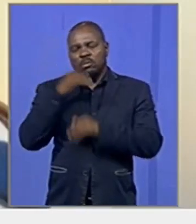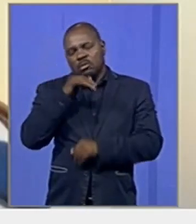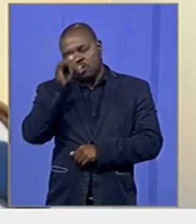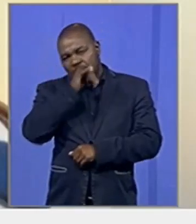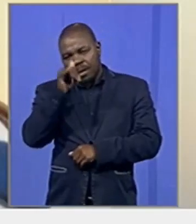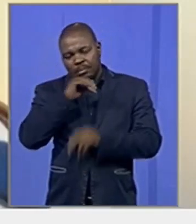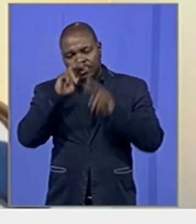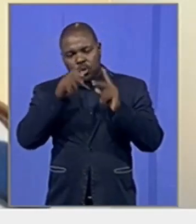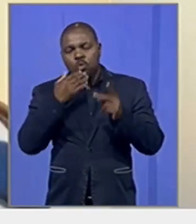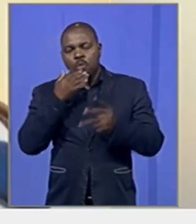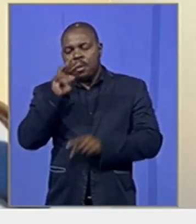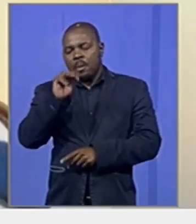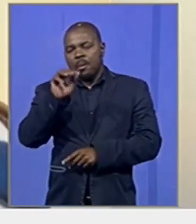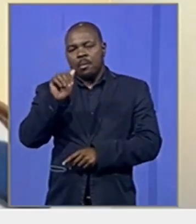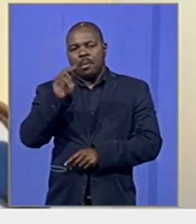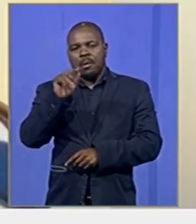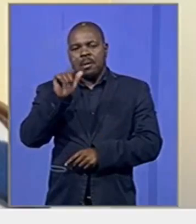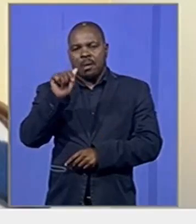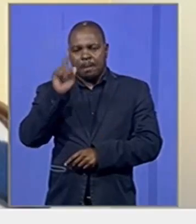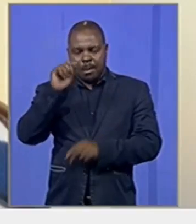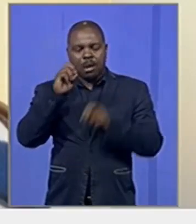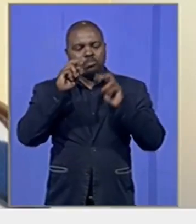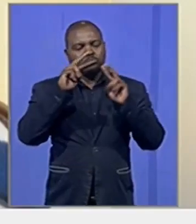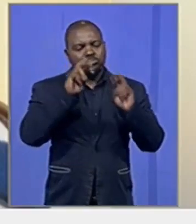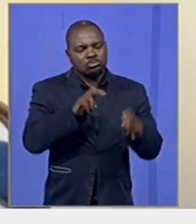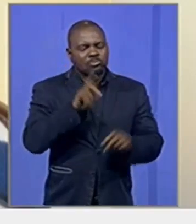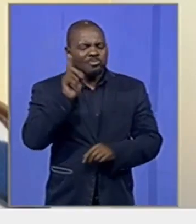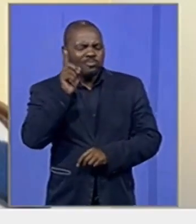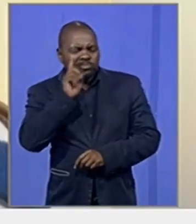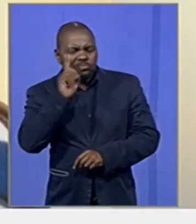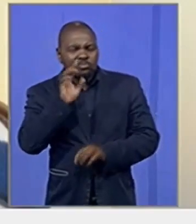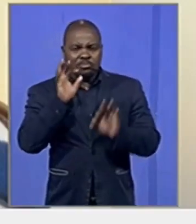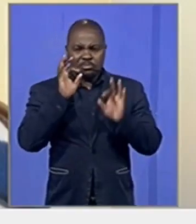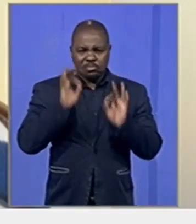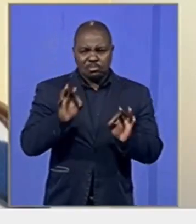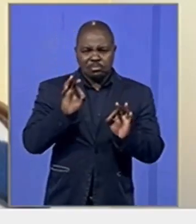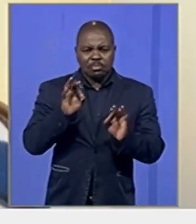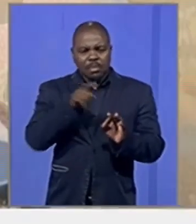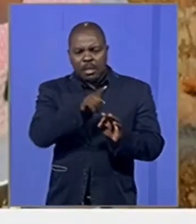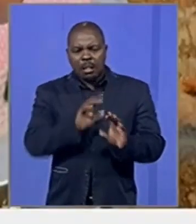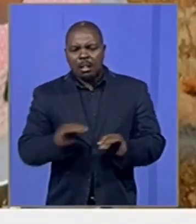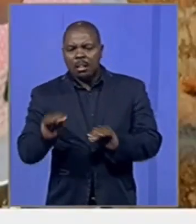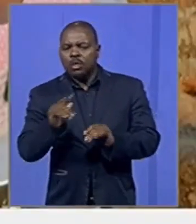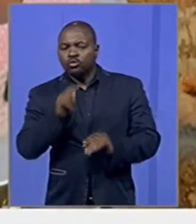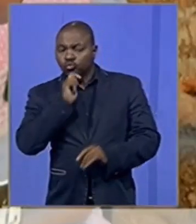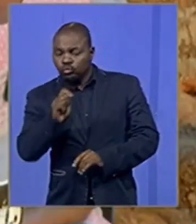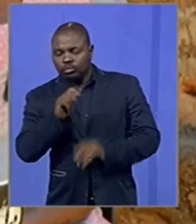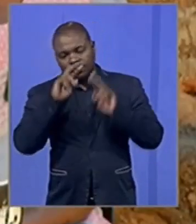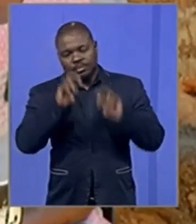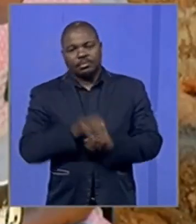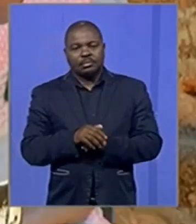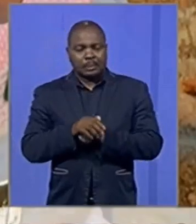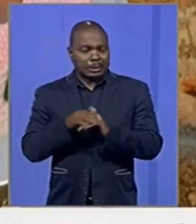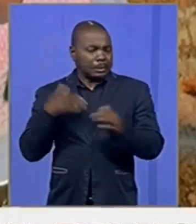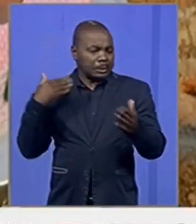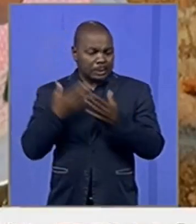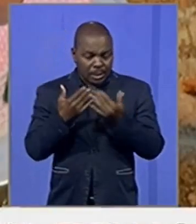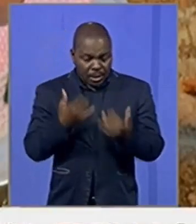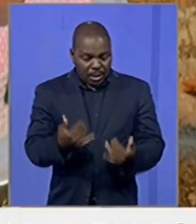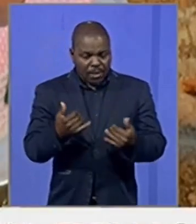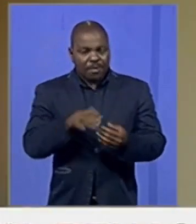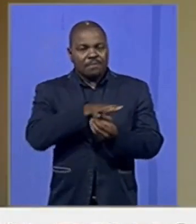General Samuel Manala, to investigate the matter in order to find out the accuracy of the allegations. Le ngwageng wo balapa la